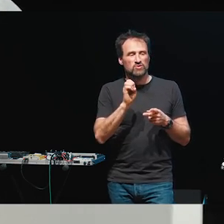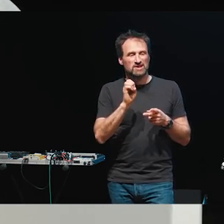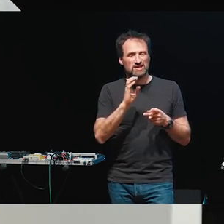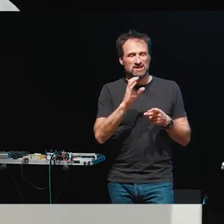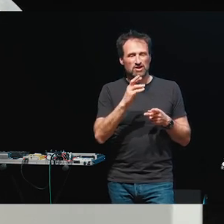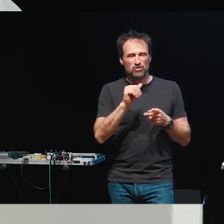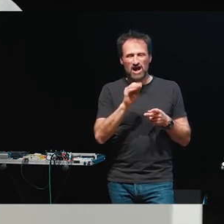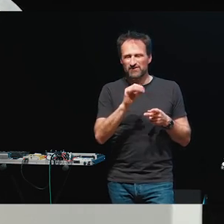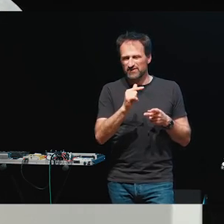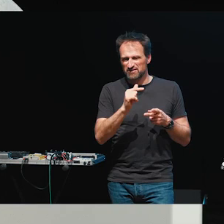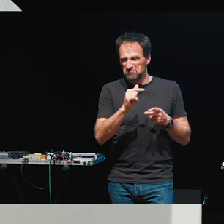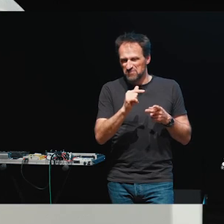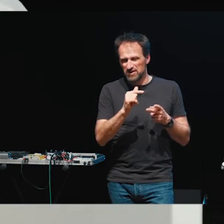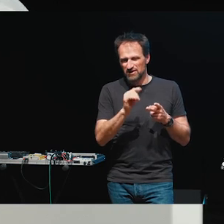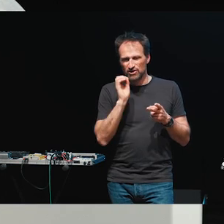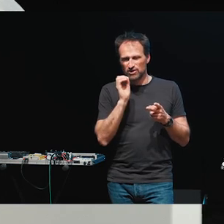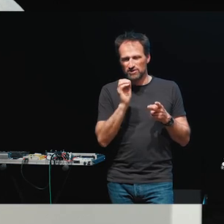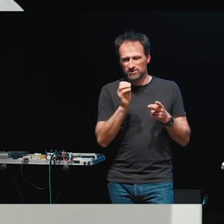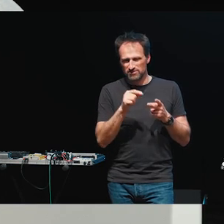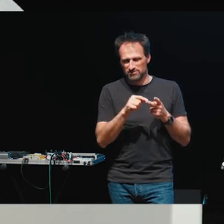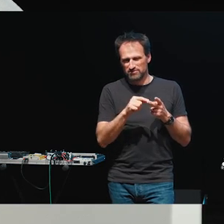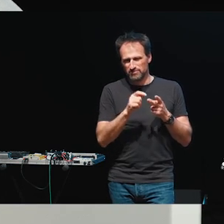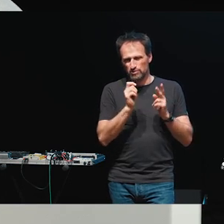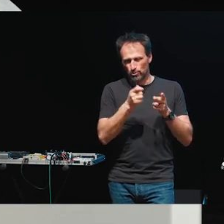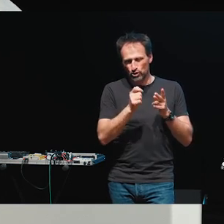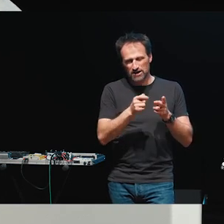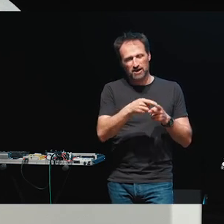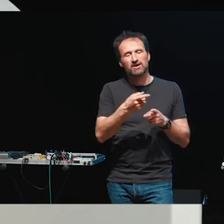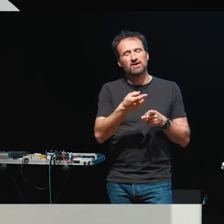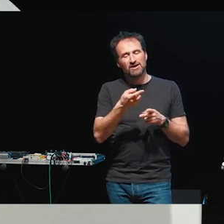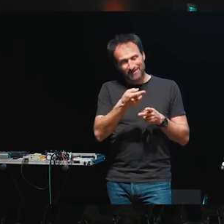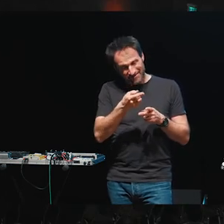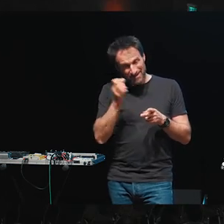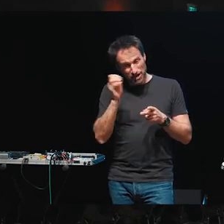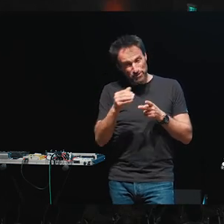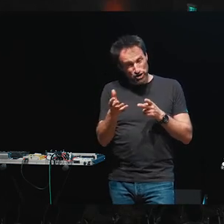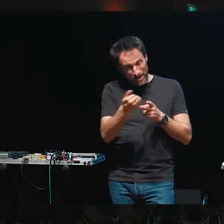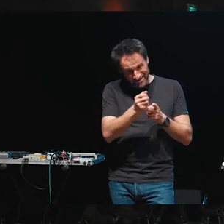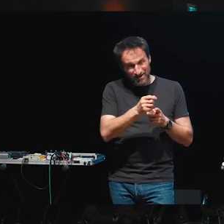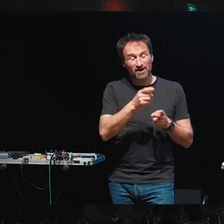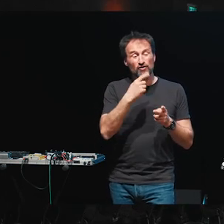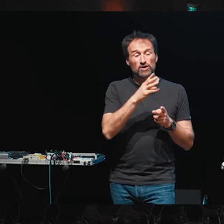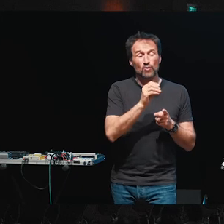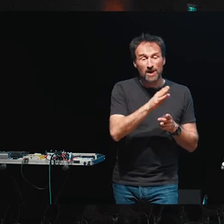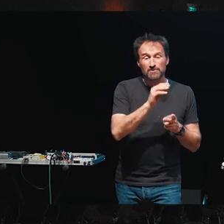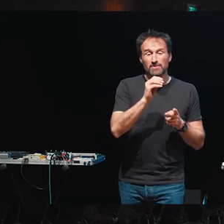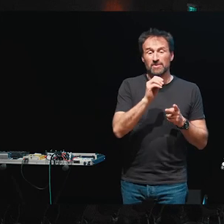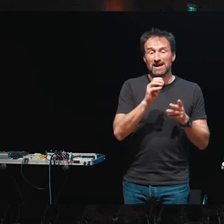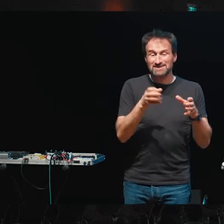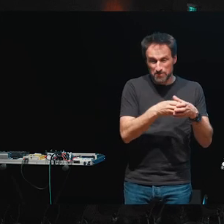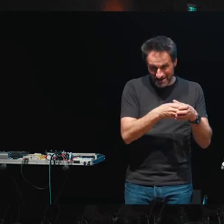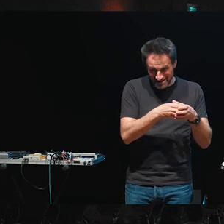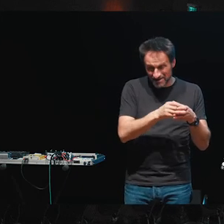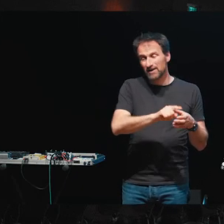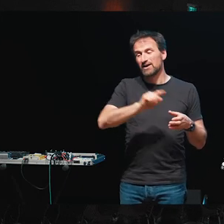from such a table to be garbage collected when nothing else points to them. So although the WebAssembly GC proposal is further